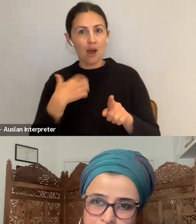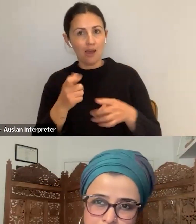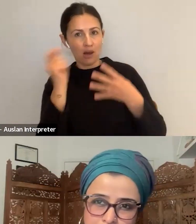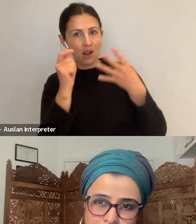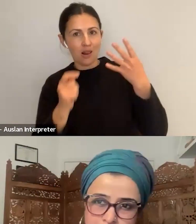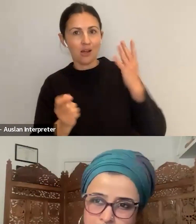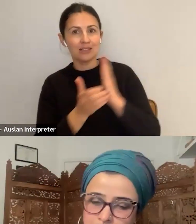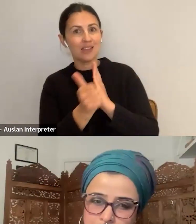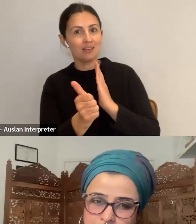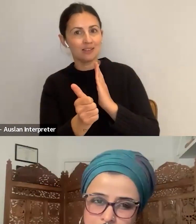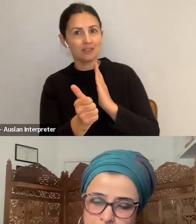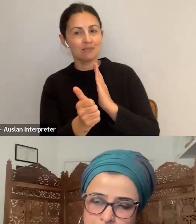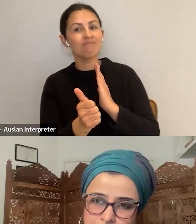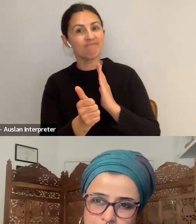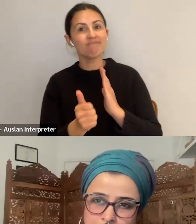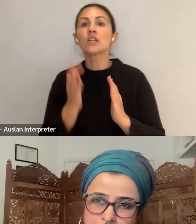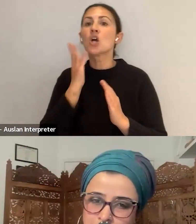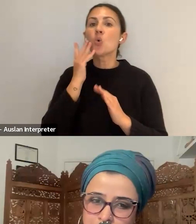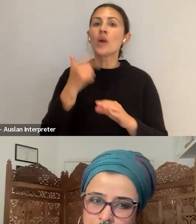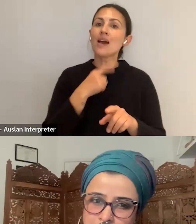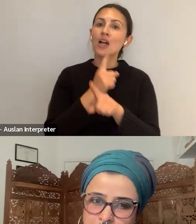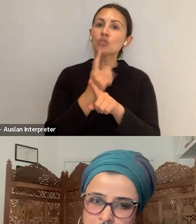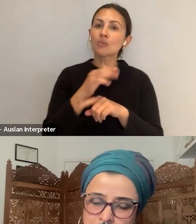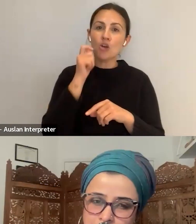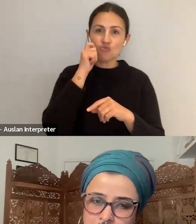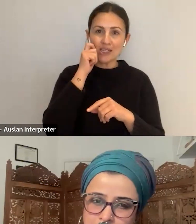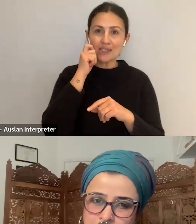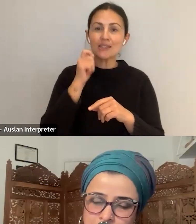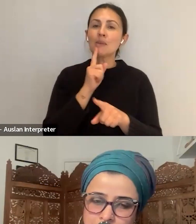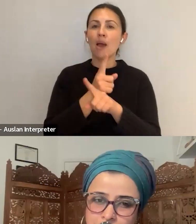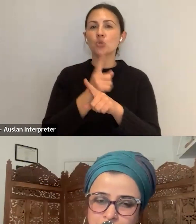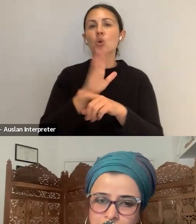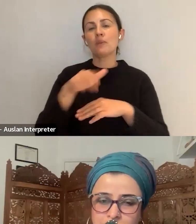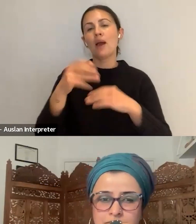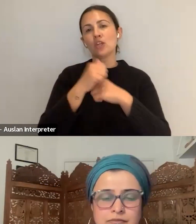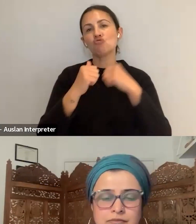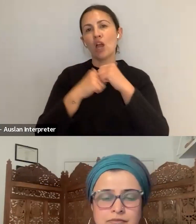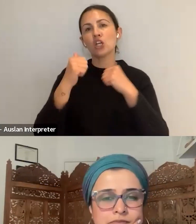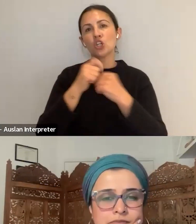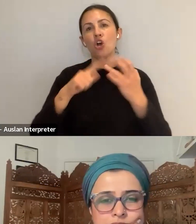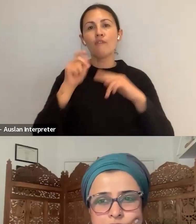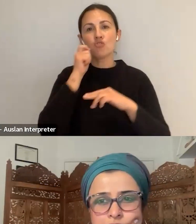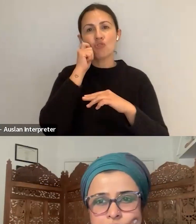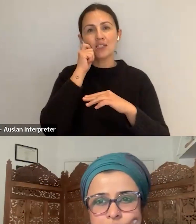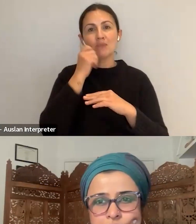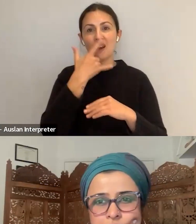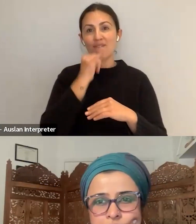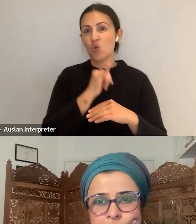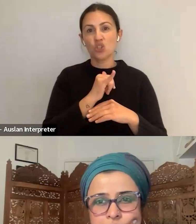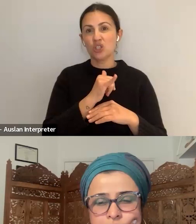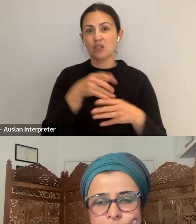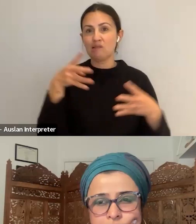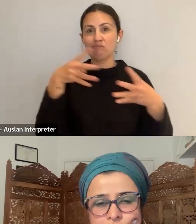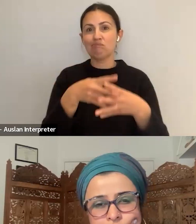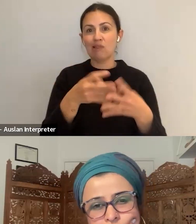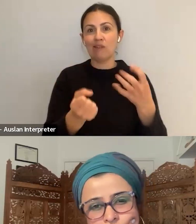really talking about the way that it functions structurally and institutionally. Of course, also interpersonally, but sometimes I think it's almost